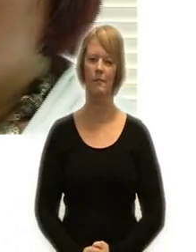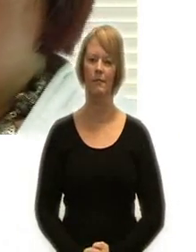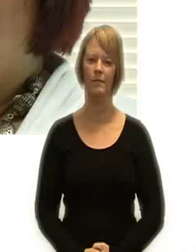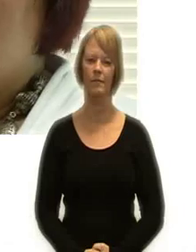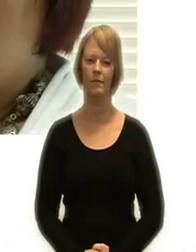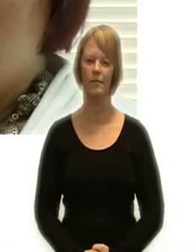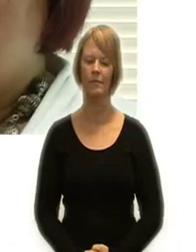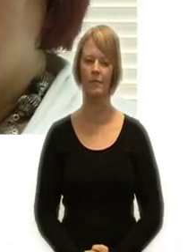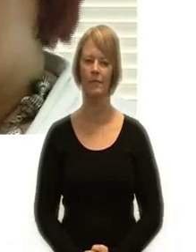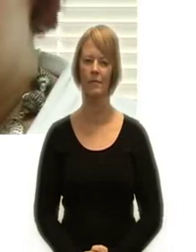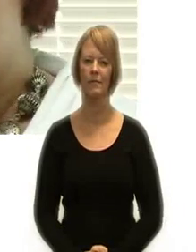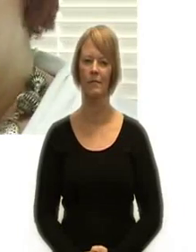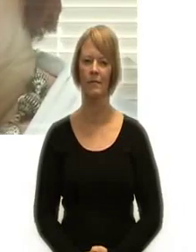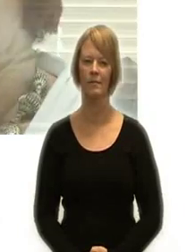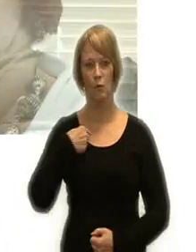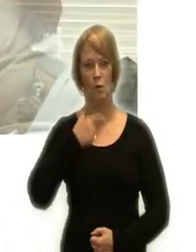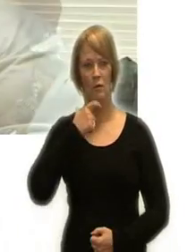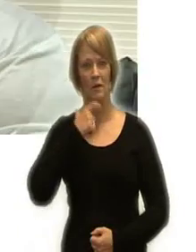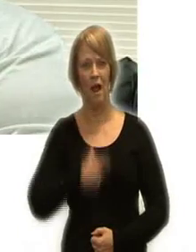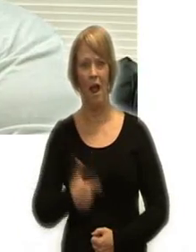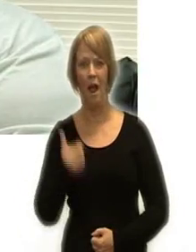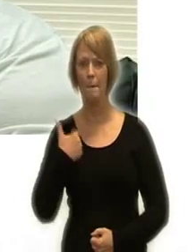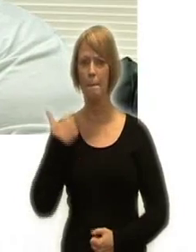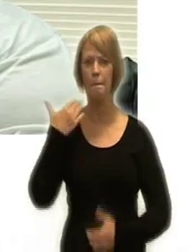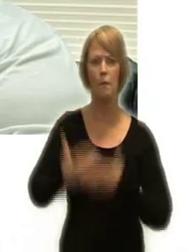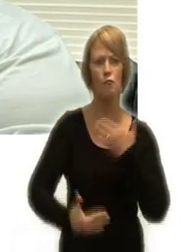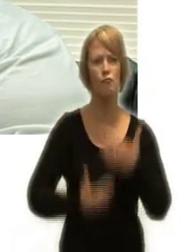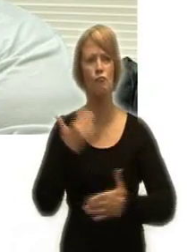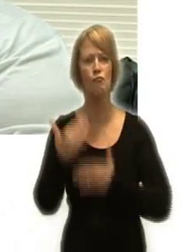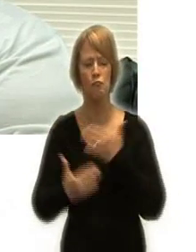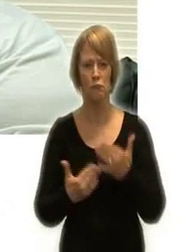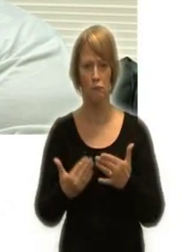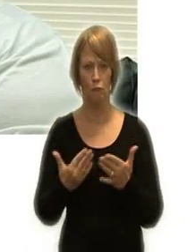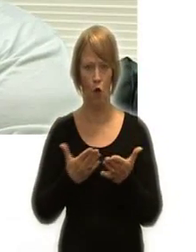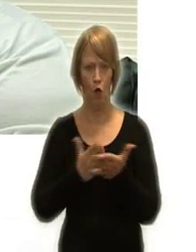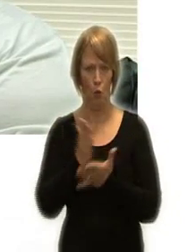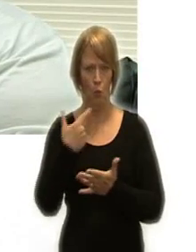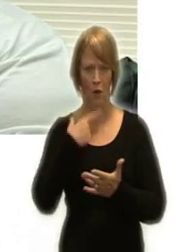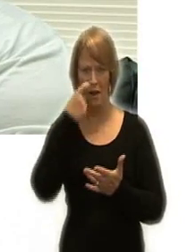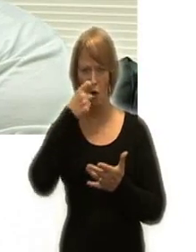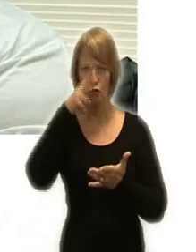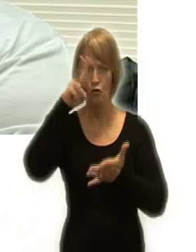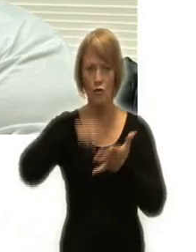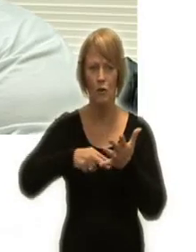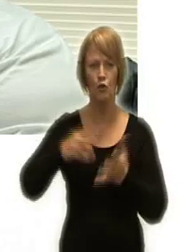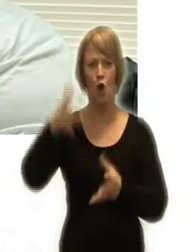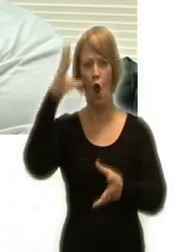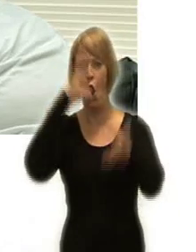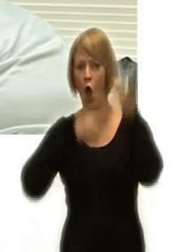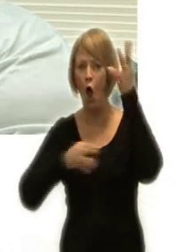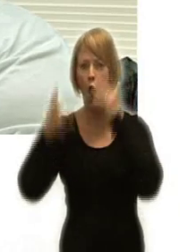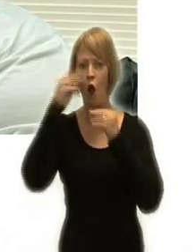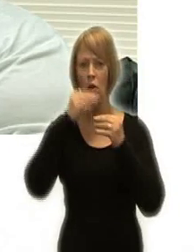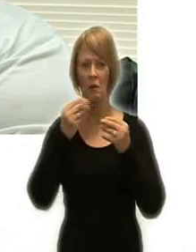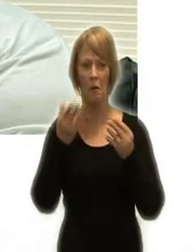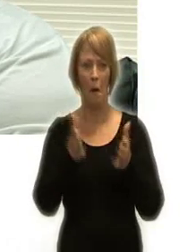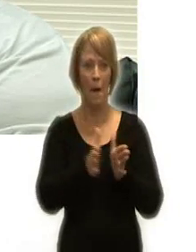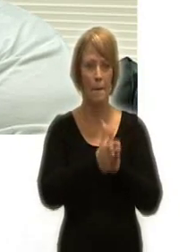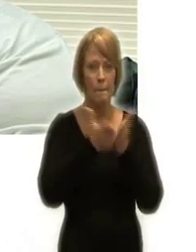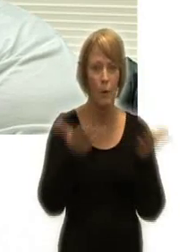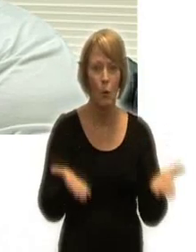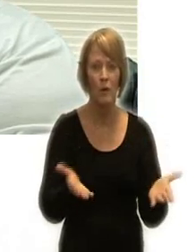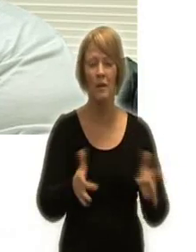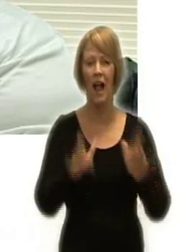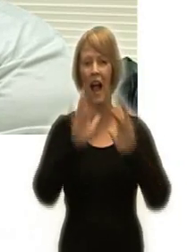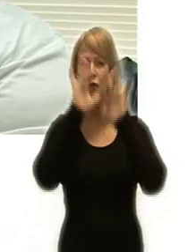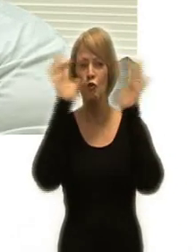about that. So it wasn't thought about or dealt with. Without being able to read, learn and understand myself via books and the